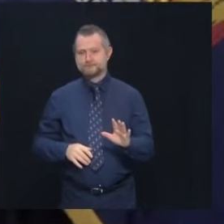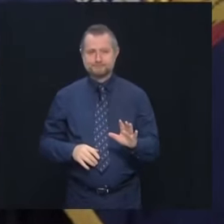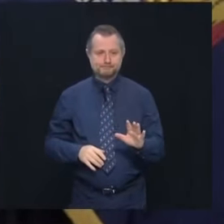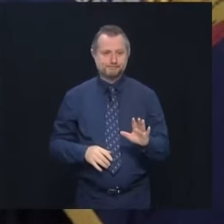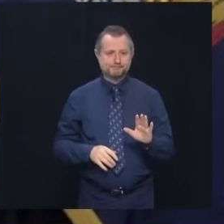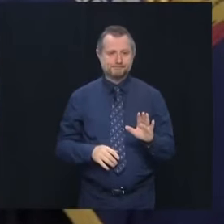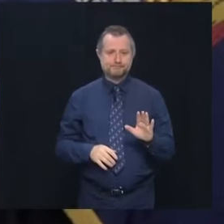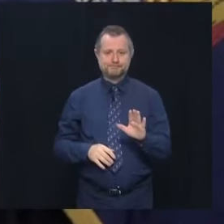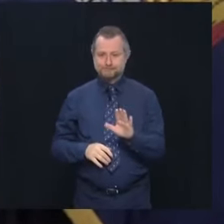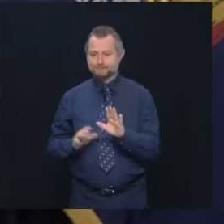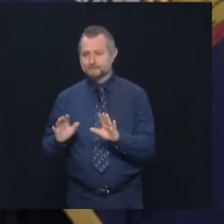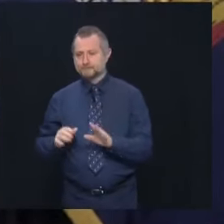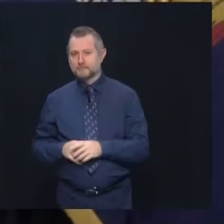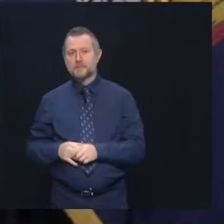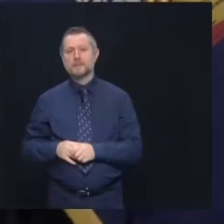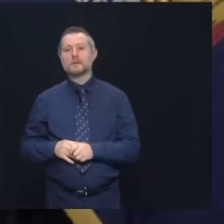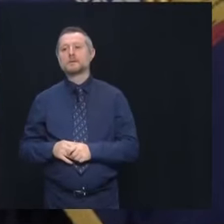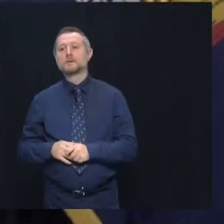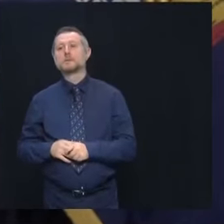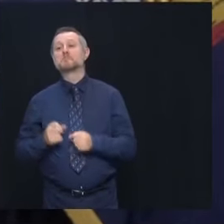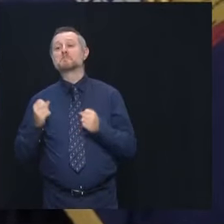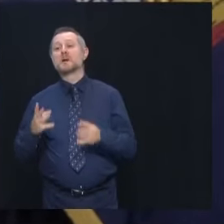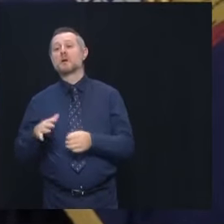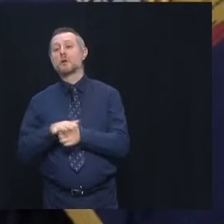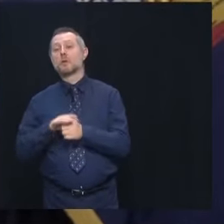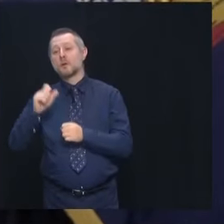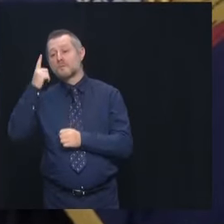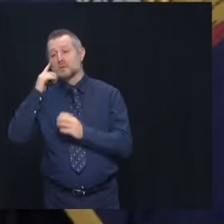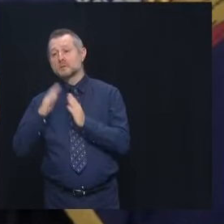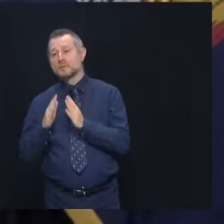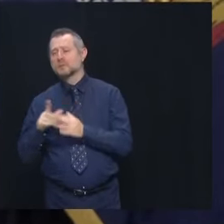First, many local governments have done this very well.